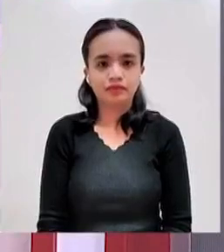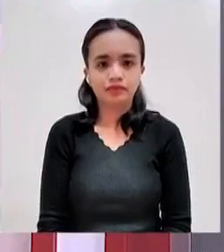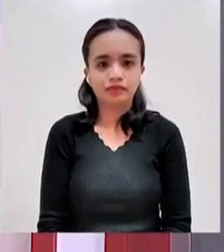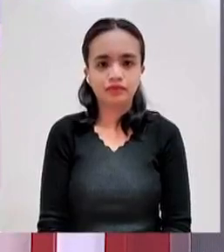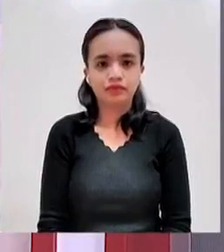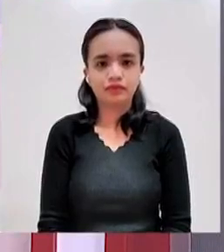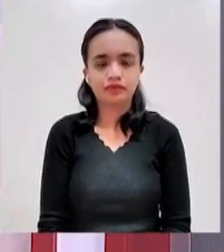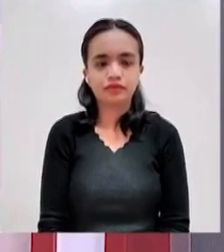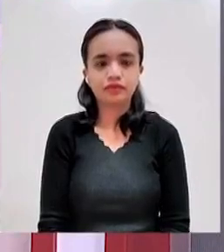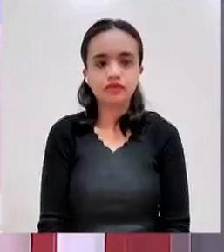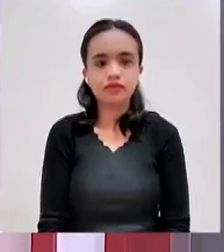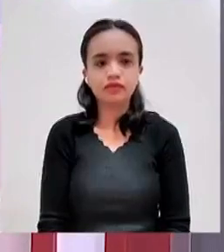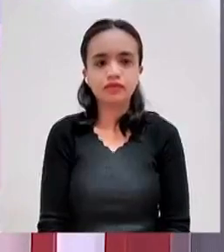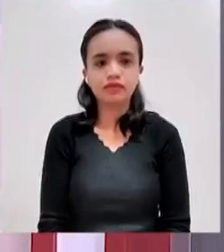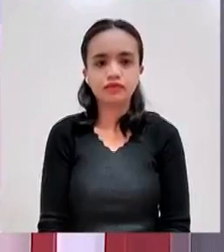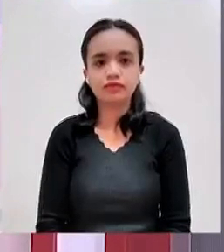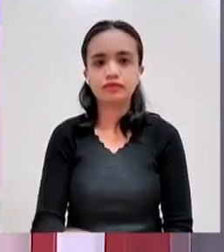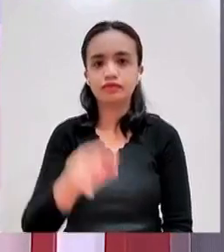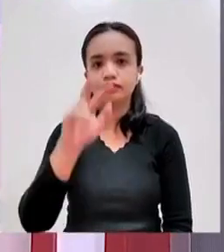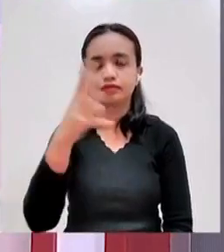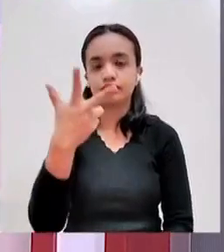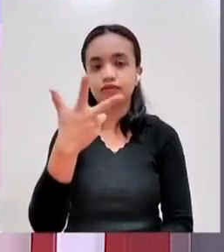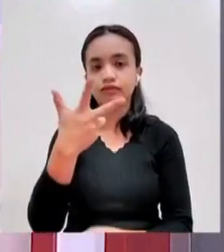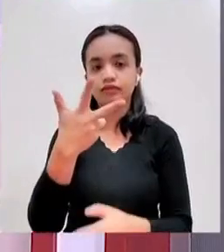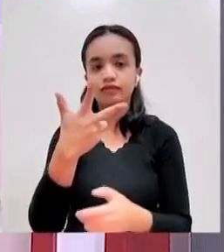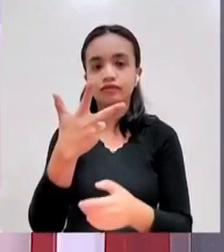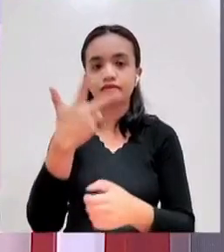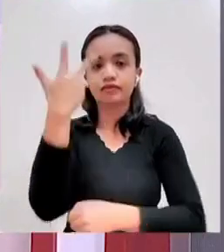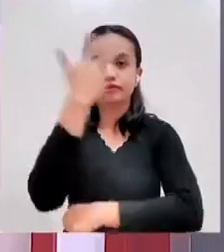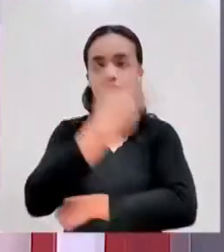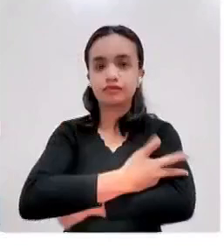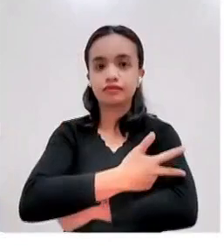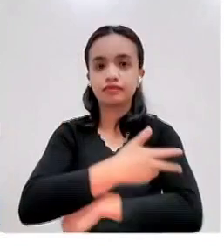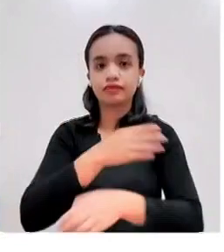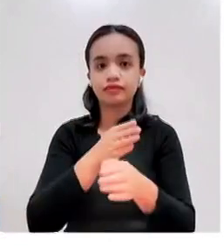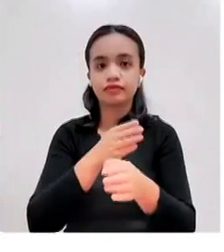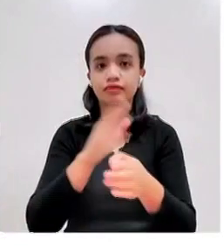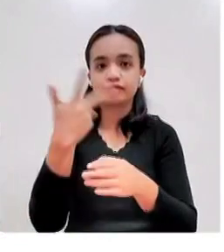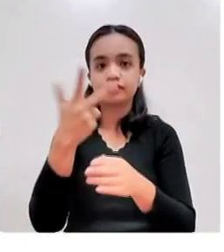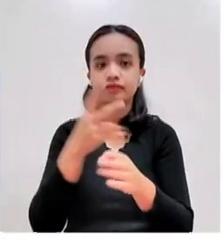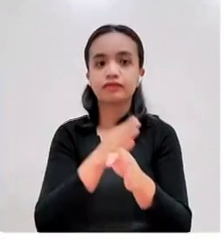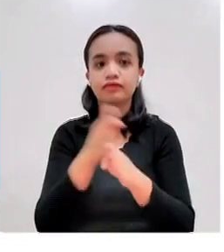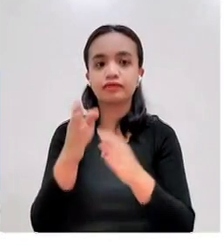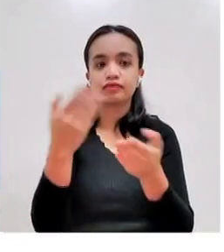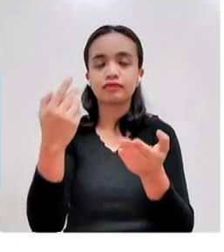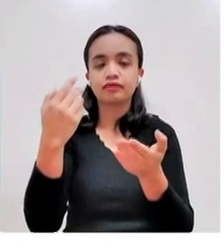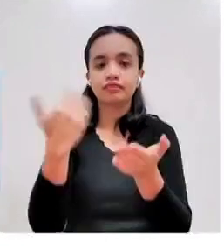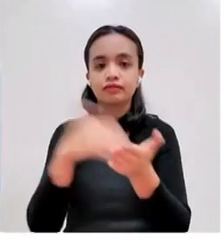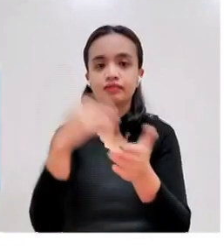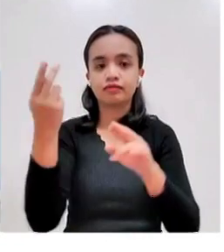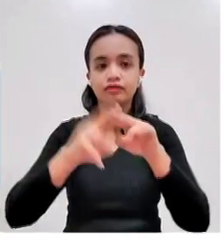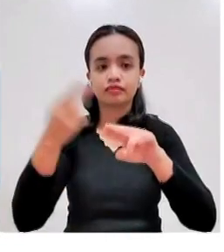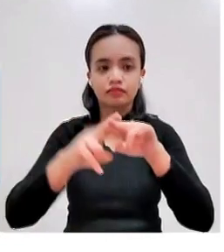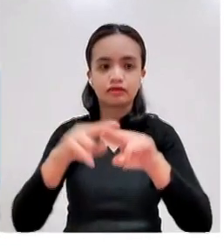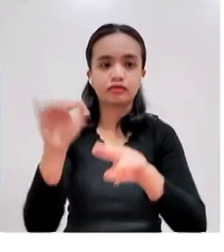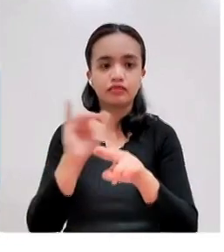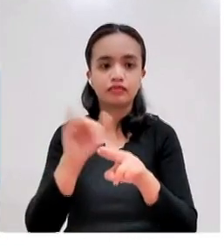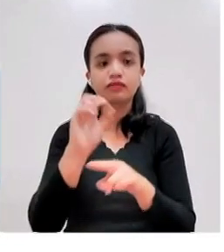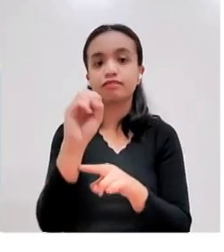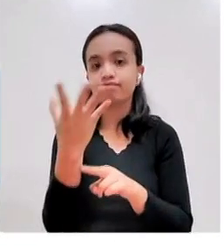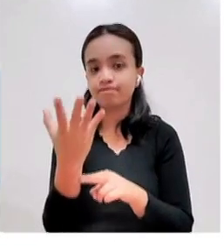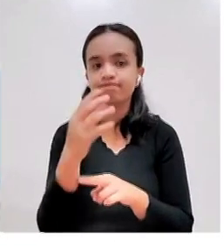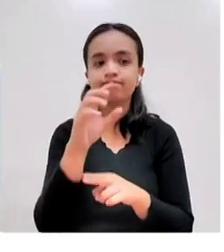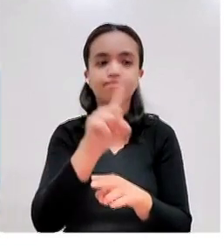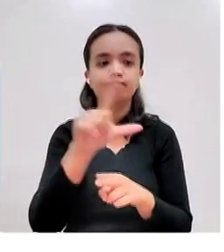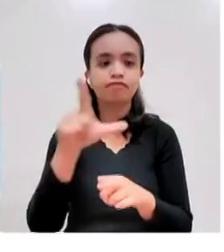A third straight oil price rollback looms next week. Kerosene may fall by as much as a peso per liter, while diesel